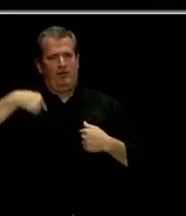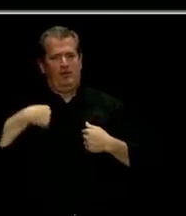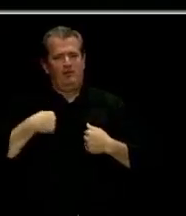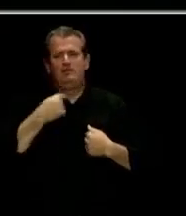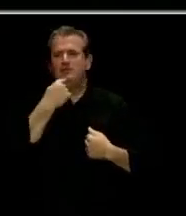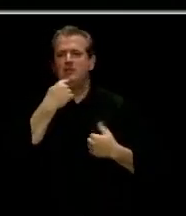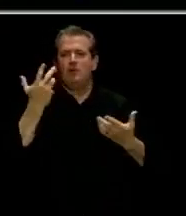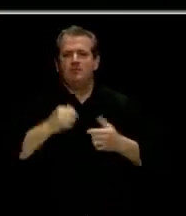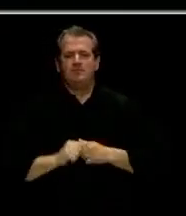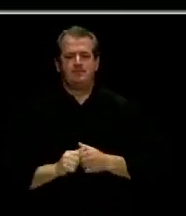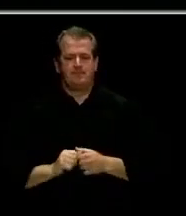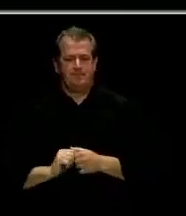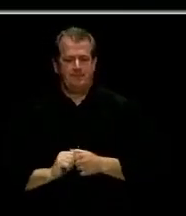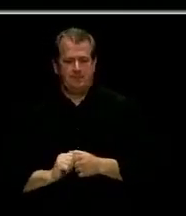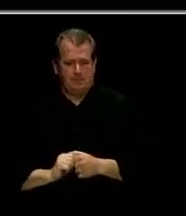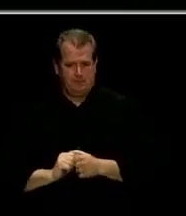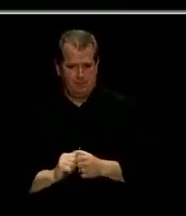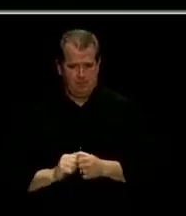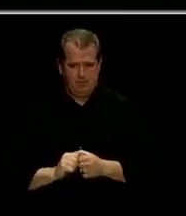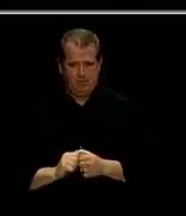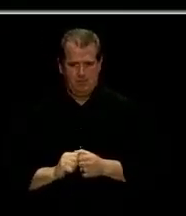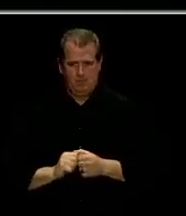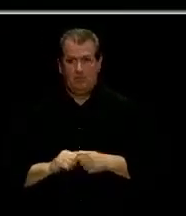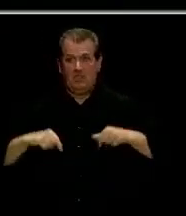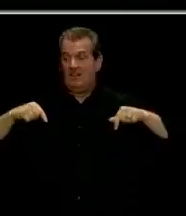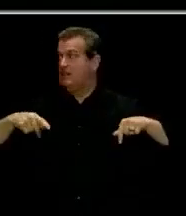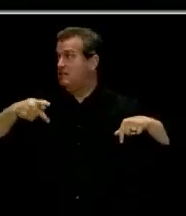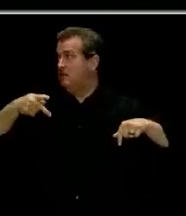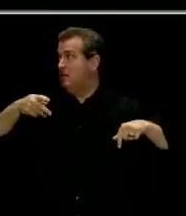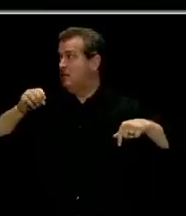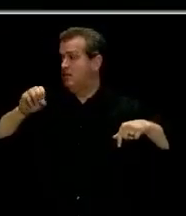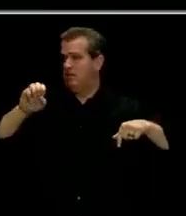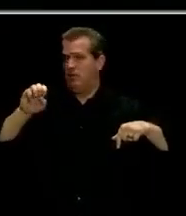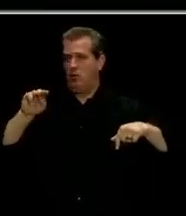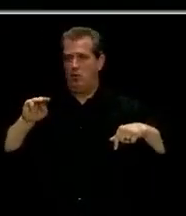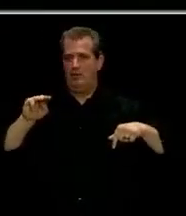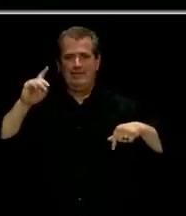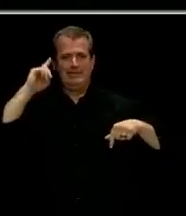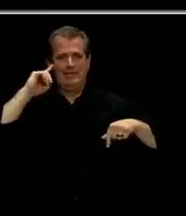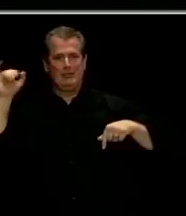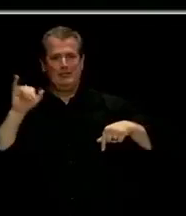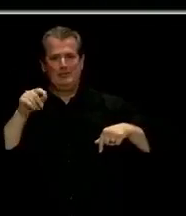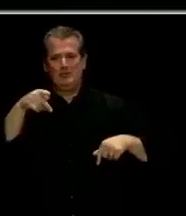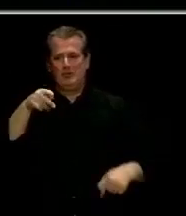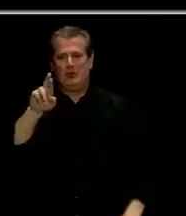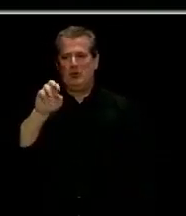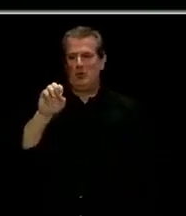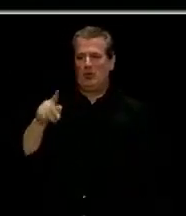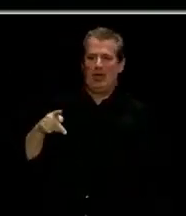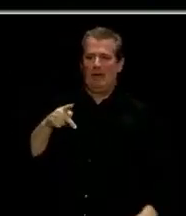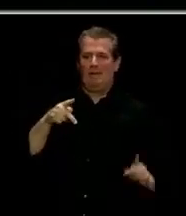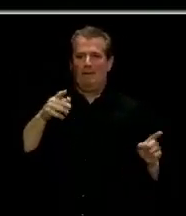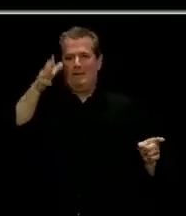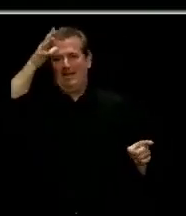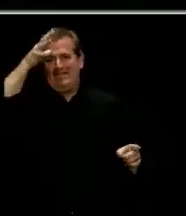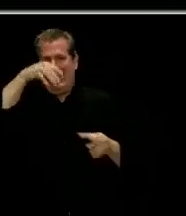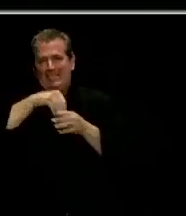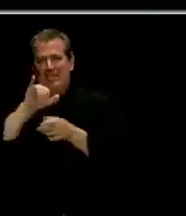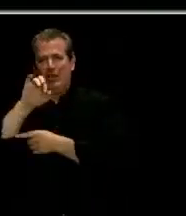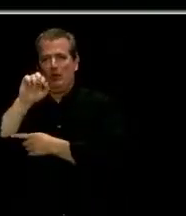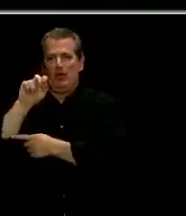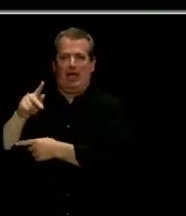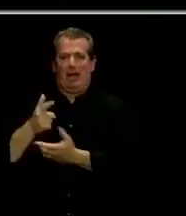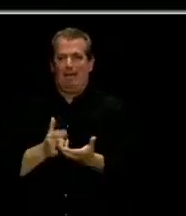what he said. This is a poem that sounds like a rap. My dad's in Iraq, and he's busting a cap.